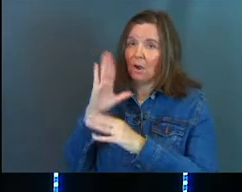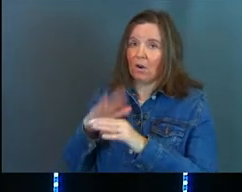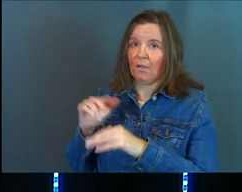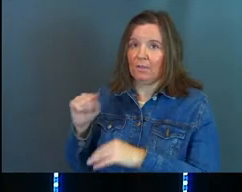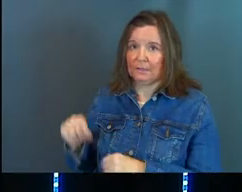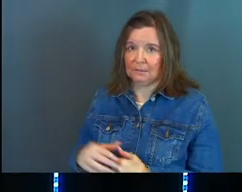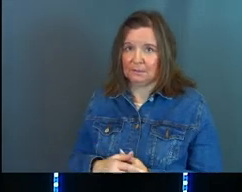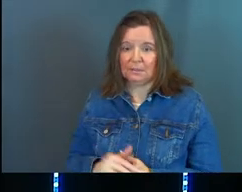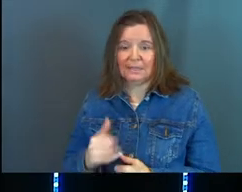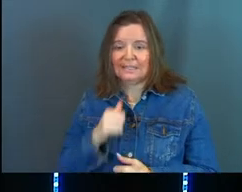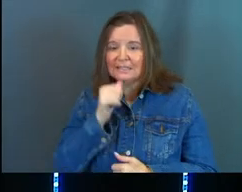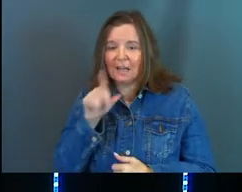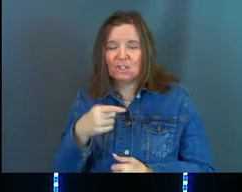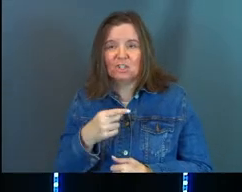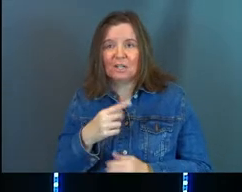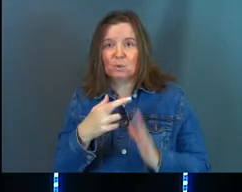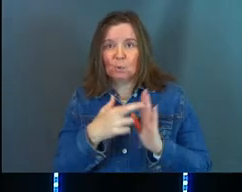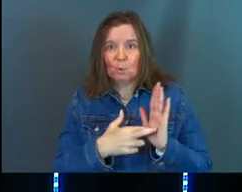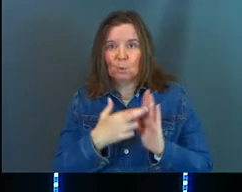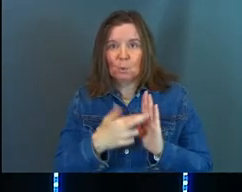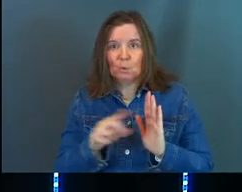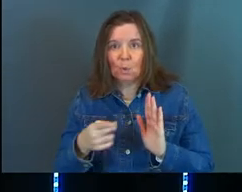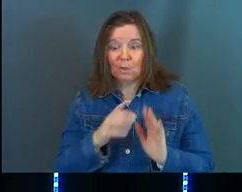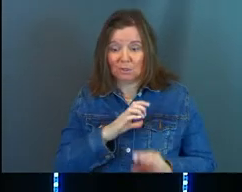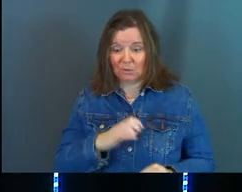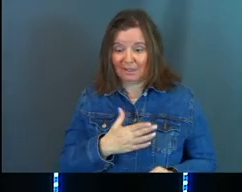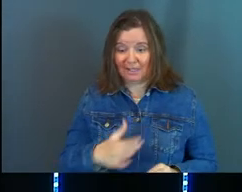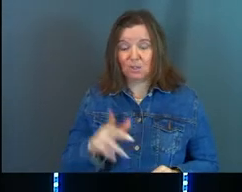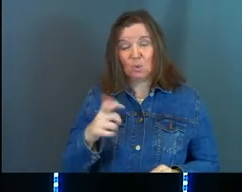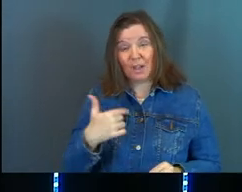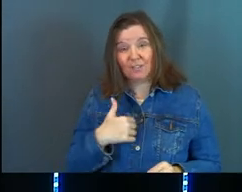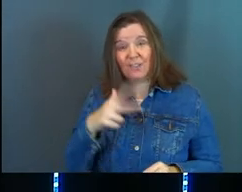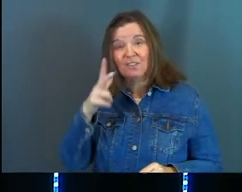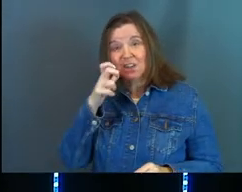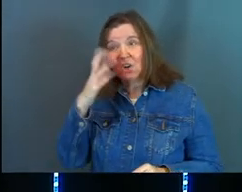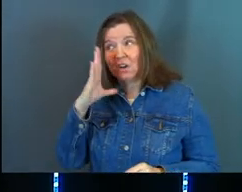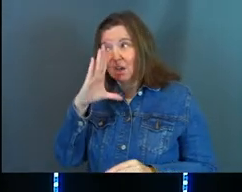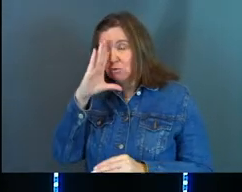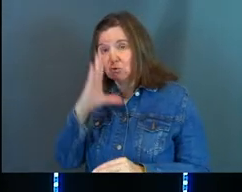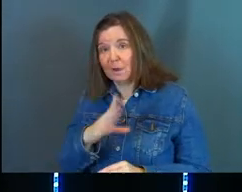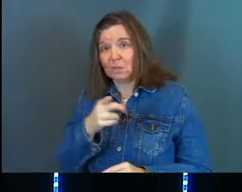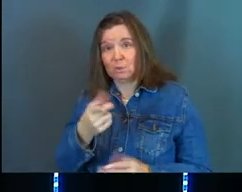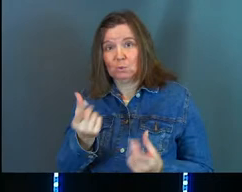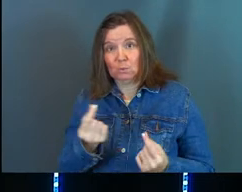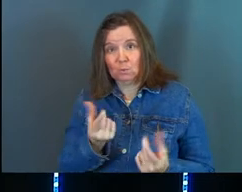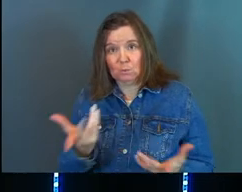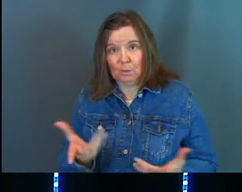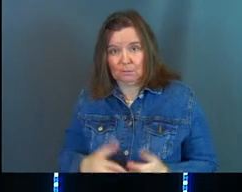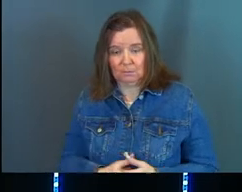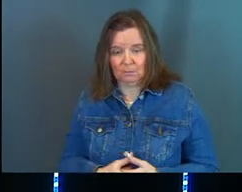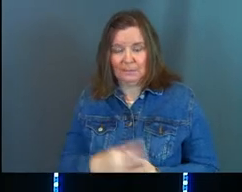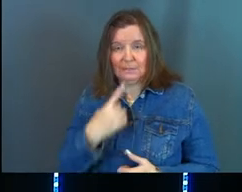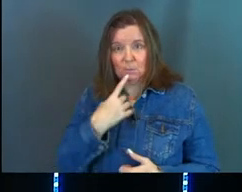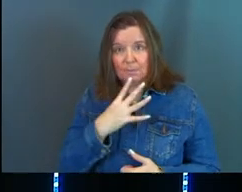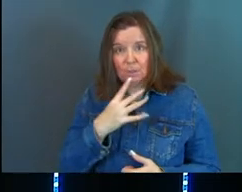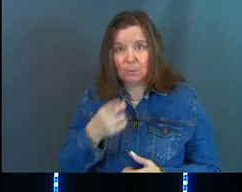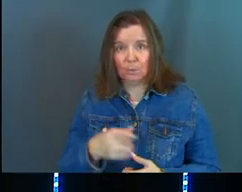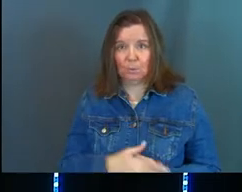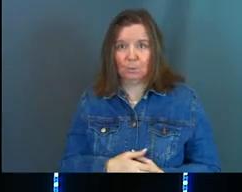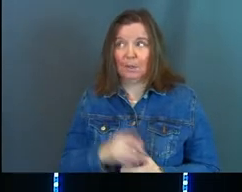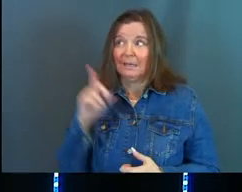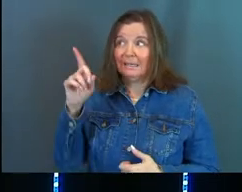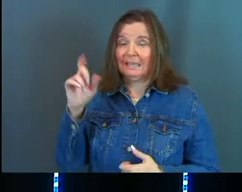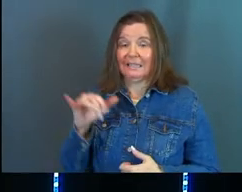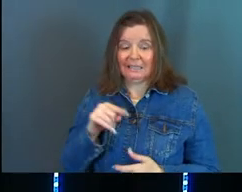stuff. Like, it's not just a set of rules. This Christianity thing, you've actually got to hear God direct you, speak to you. And